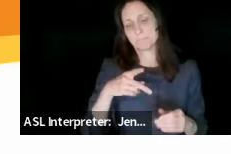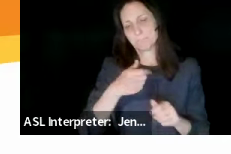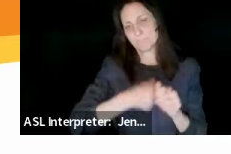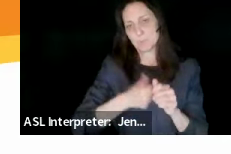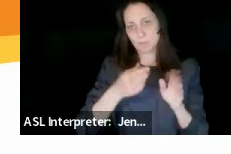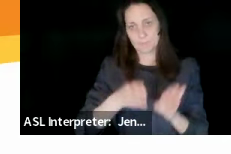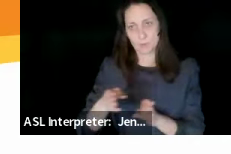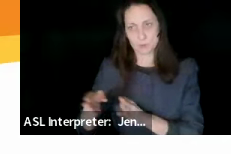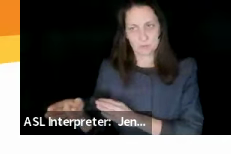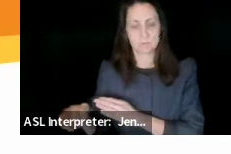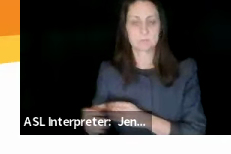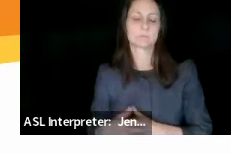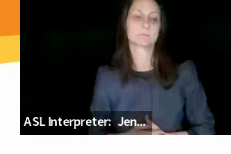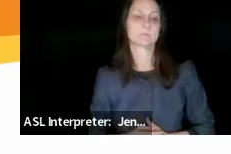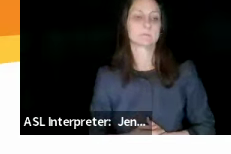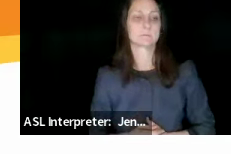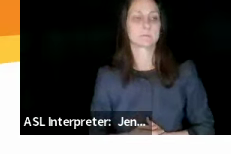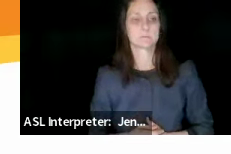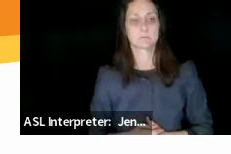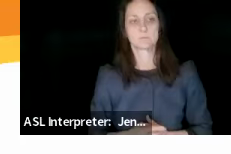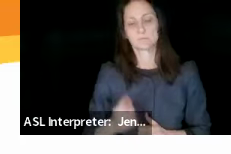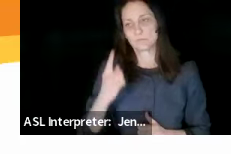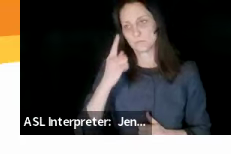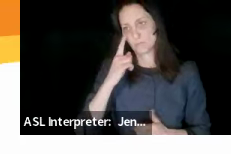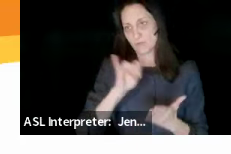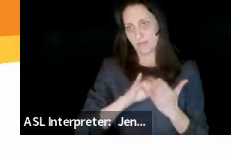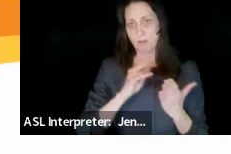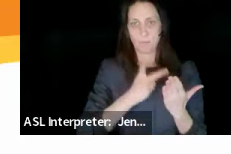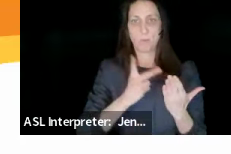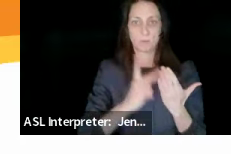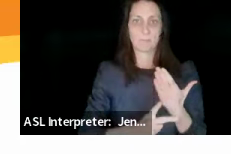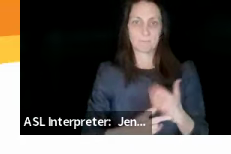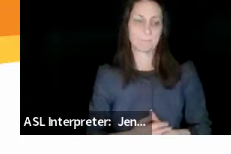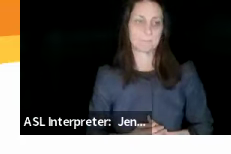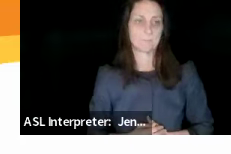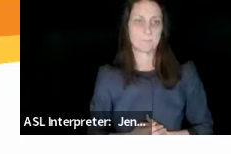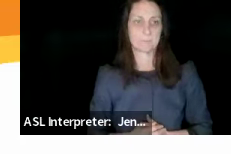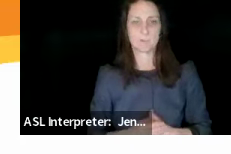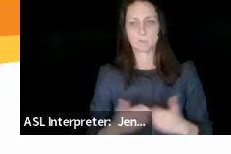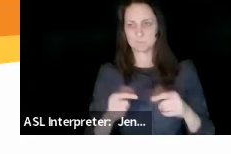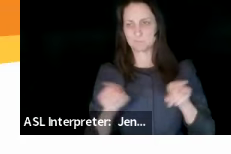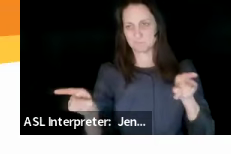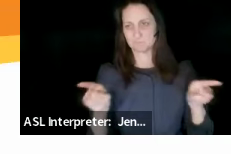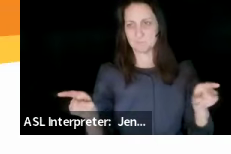to to complete that program that you're asking for funding.